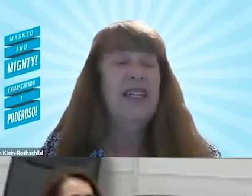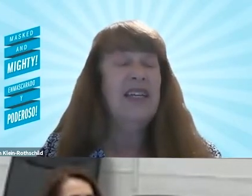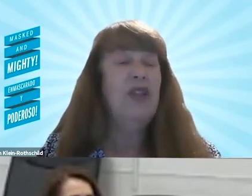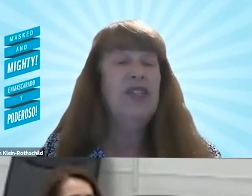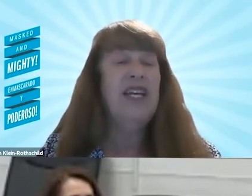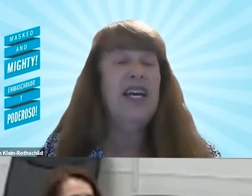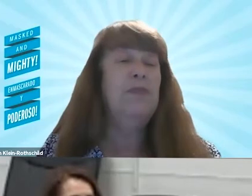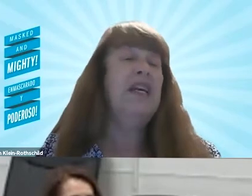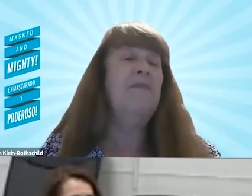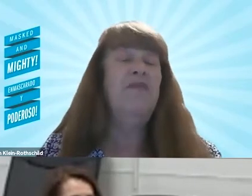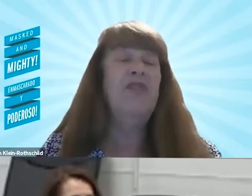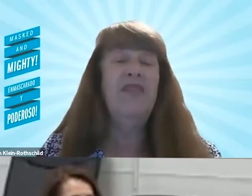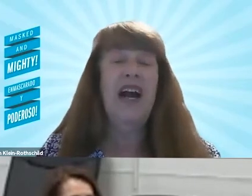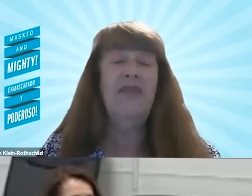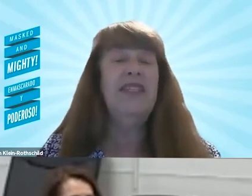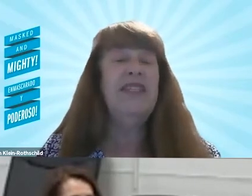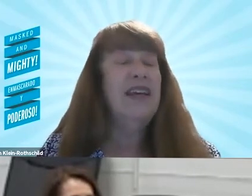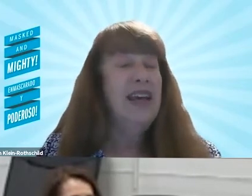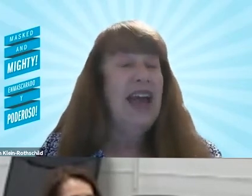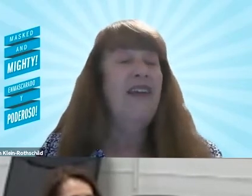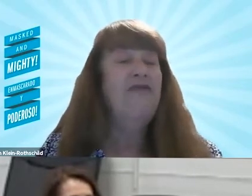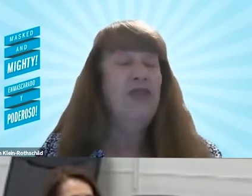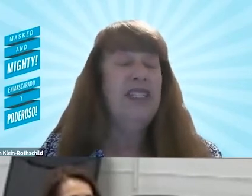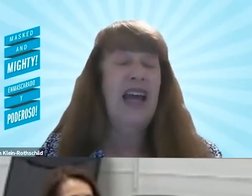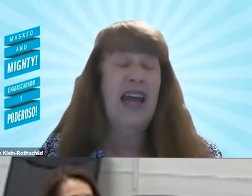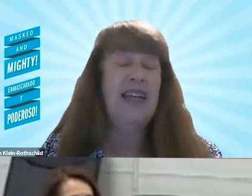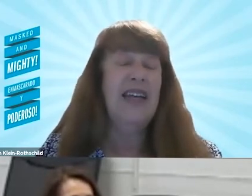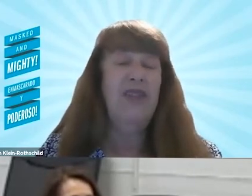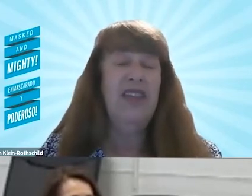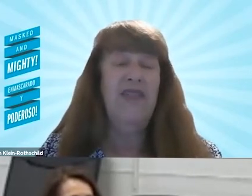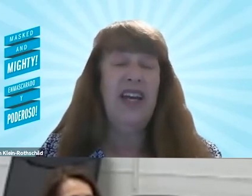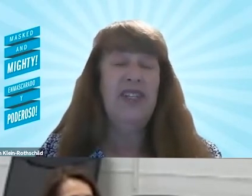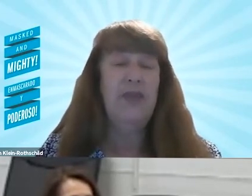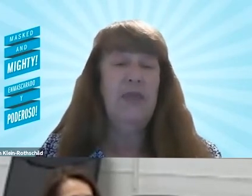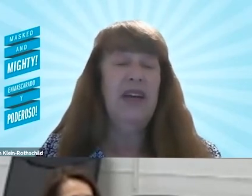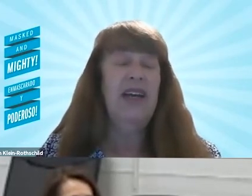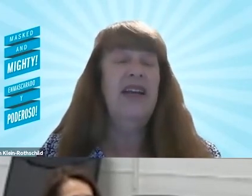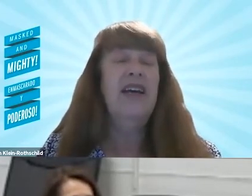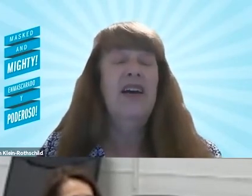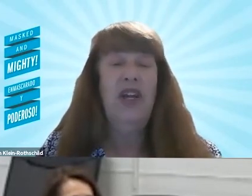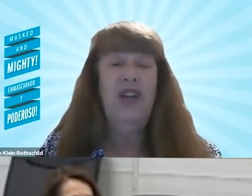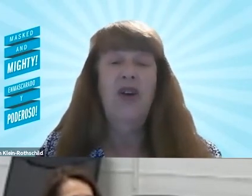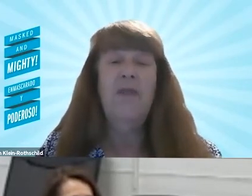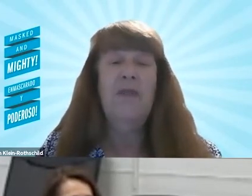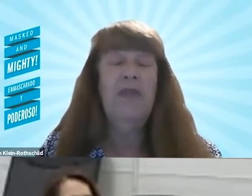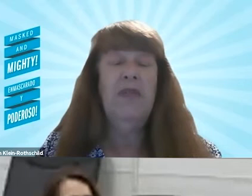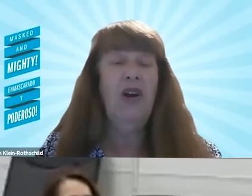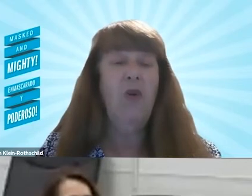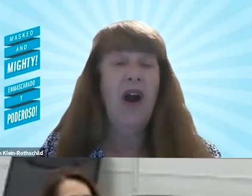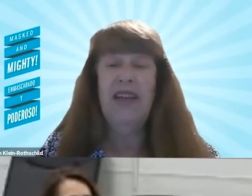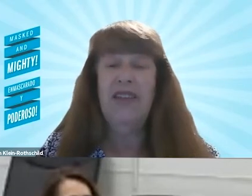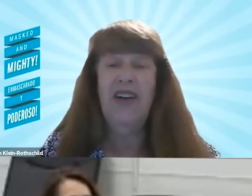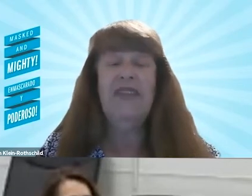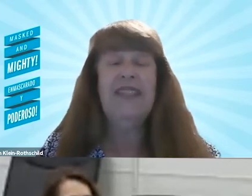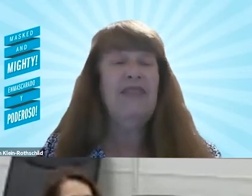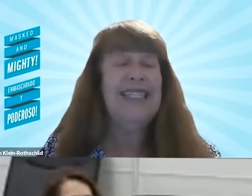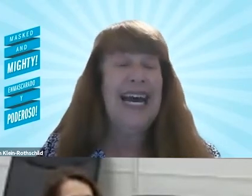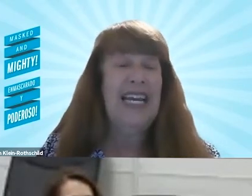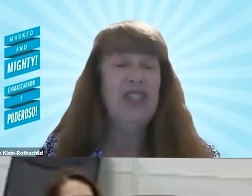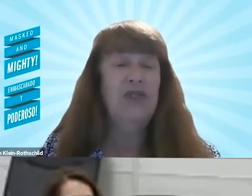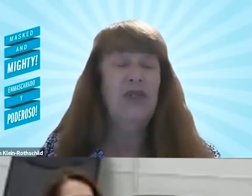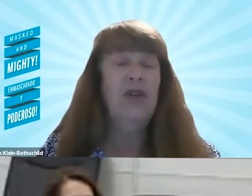knowing that some of those tests pick up the virus after it's done with the infectious period. We know that people are acquiring the